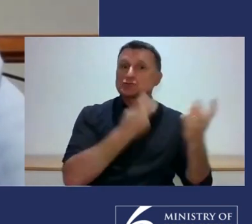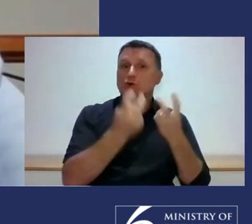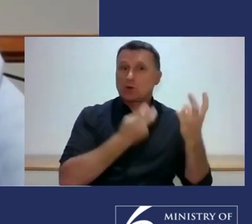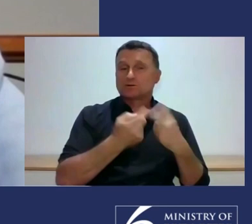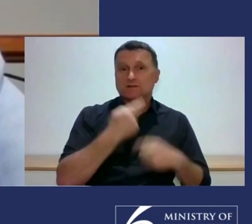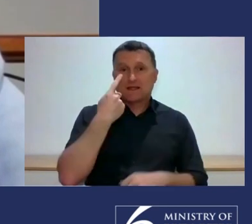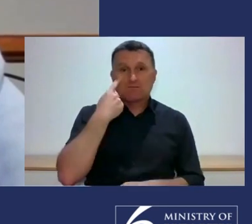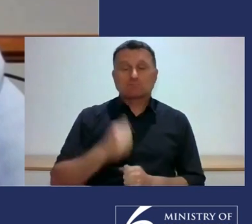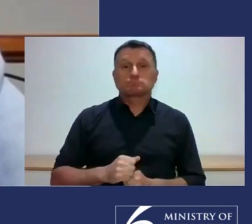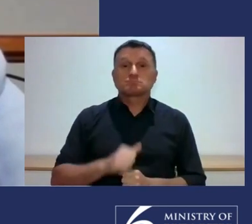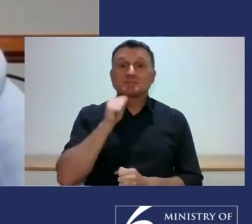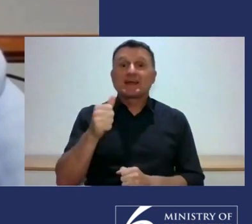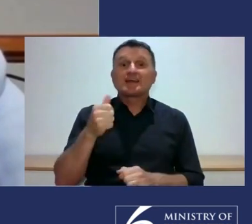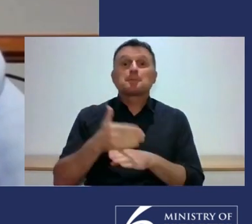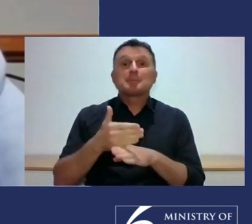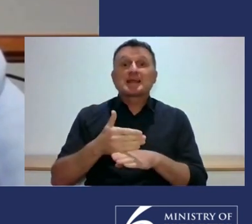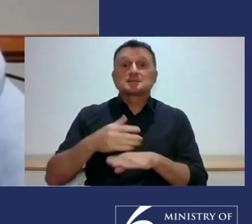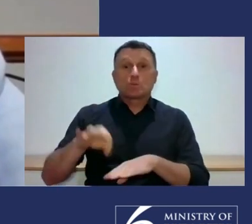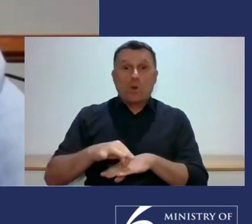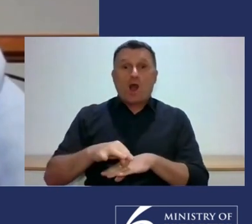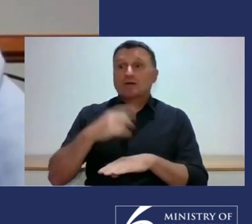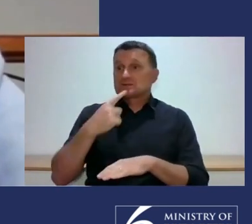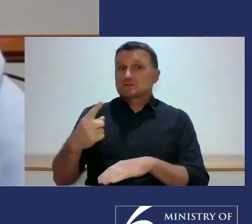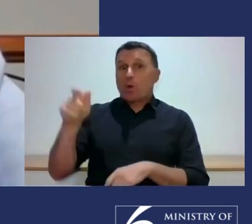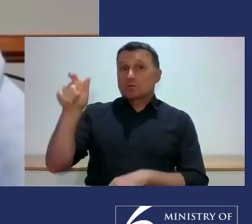if a midwife did say that to one of her clients, and